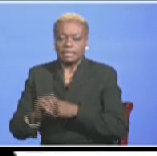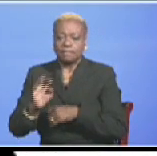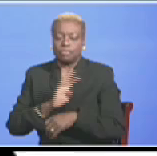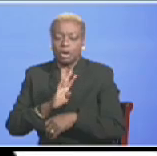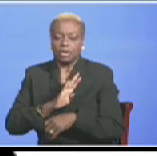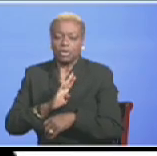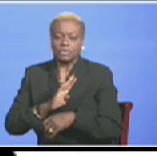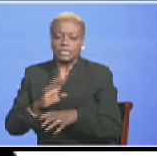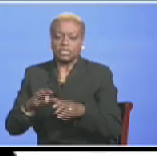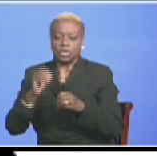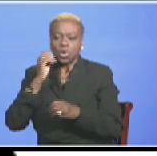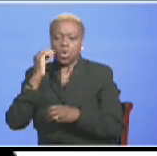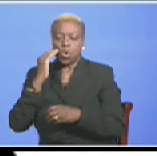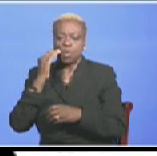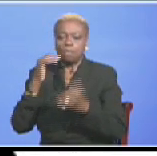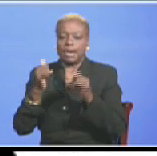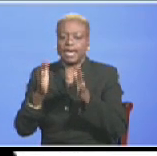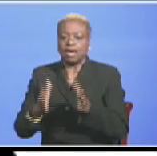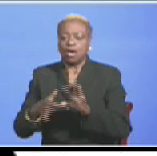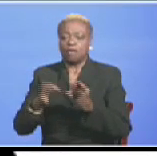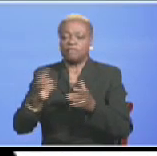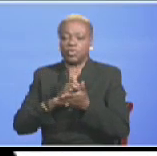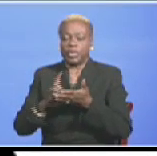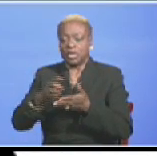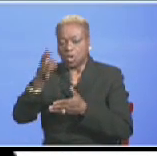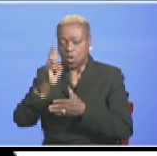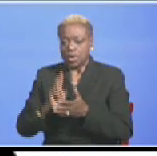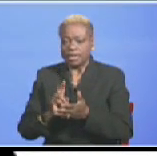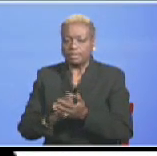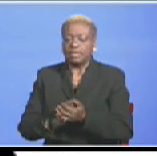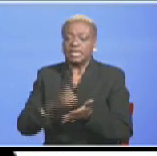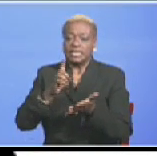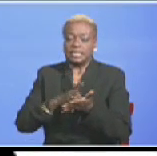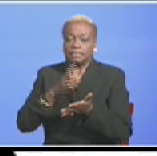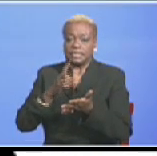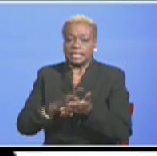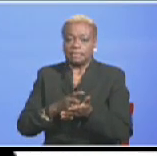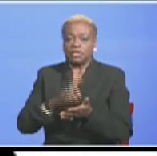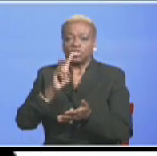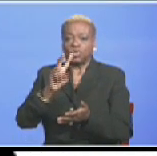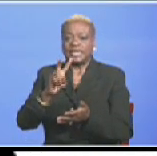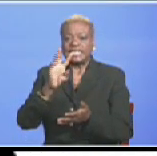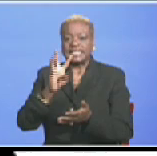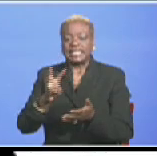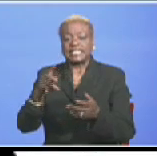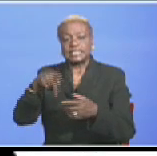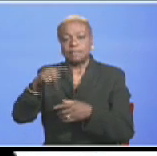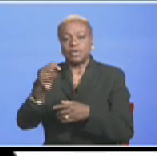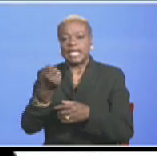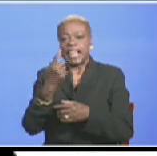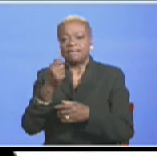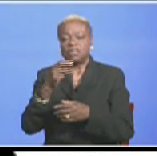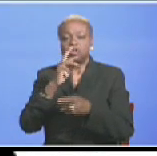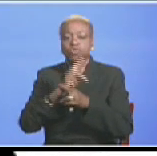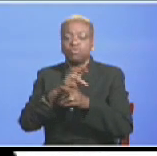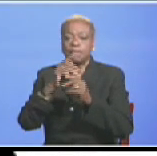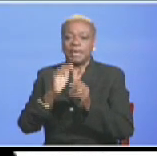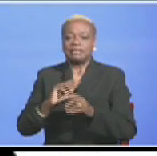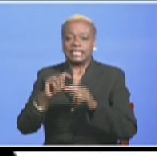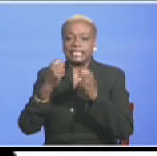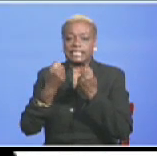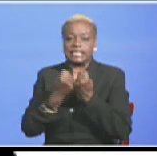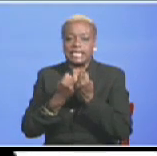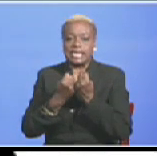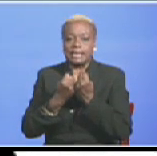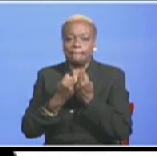and he took home Player of the Week honors. St. Four finishing with a double-double, 26 points and 11 rebounds as his team outclassed